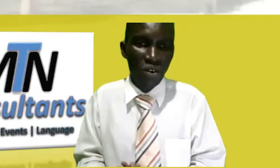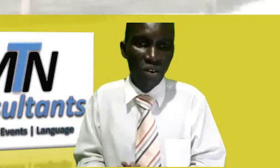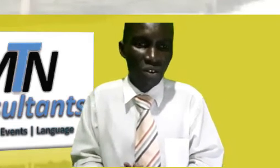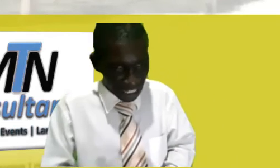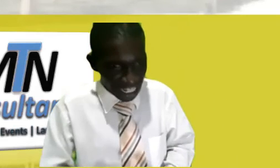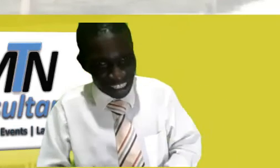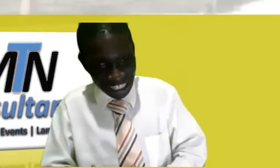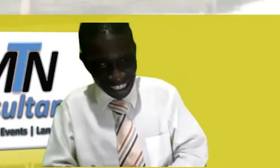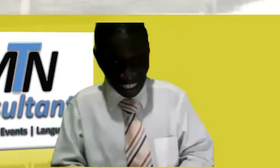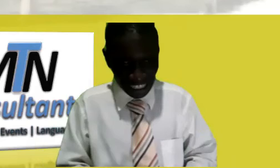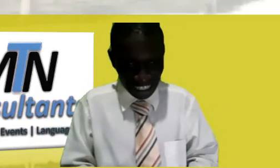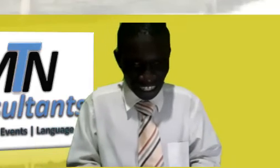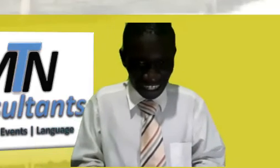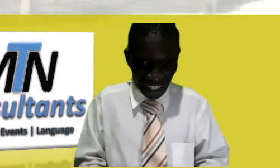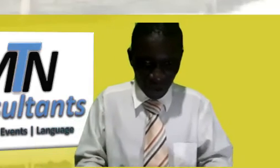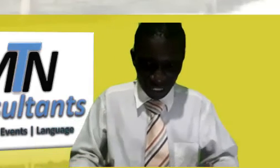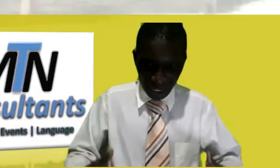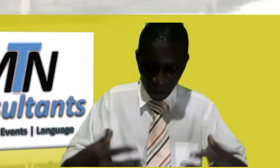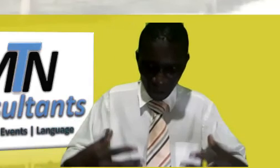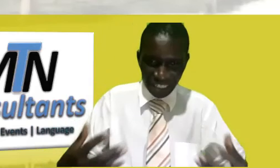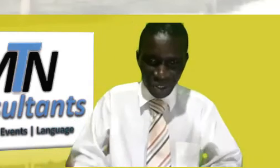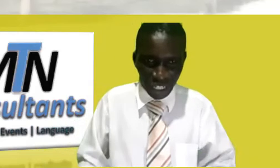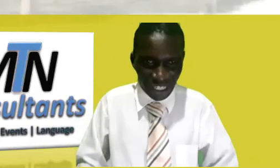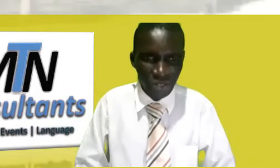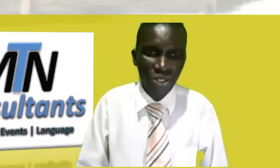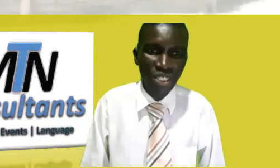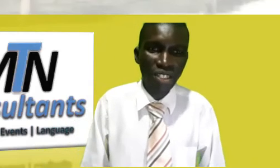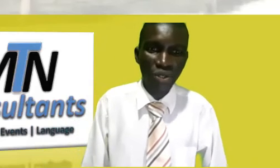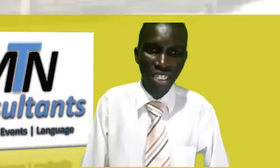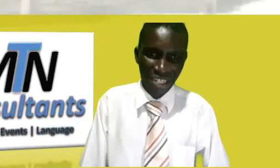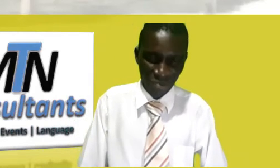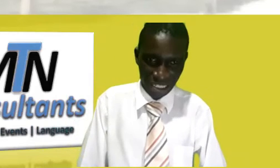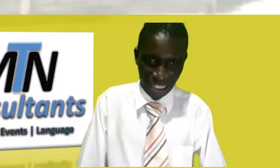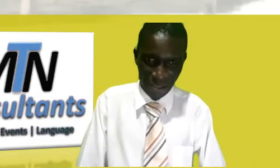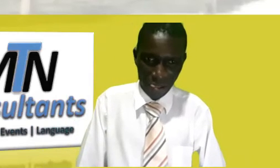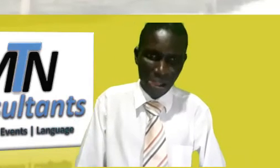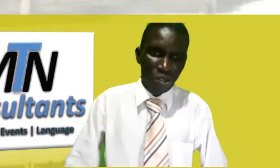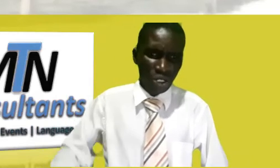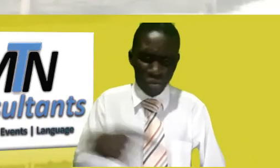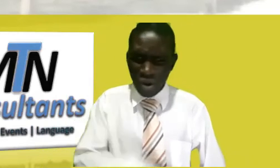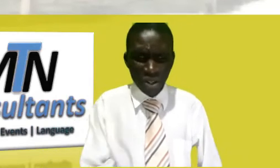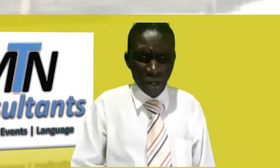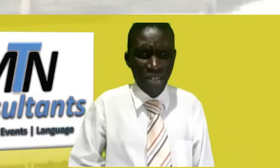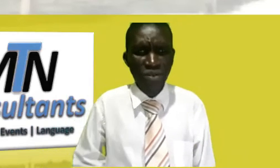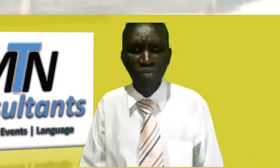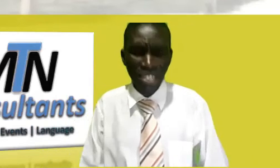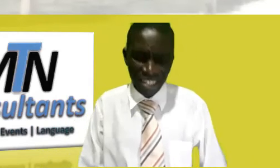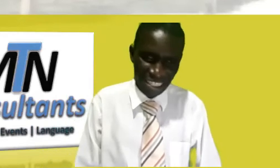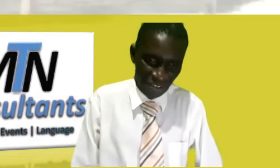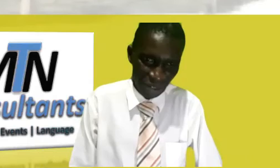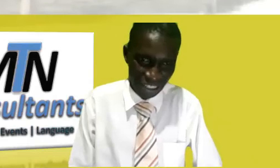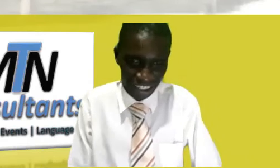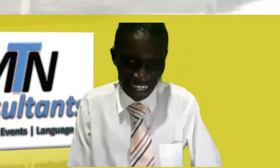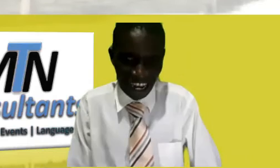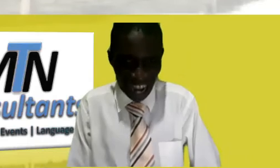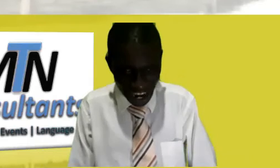So today's lesson was about you introducing to a deaf person. So tomorrow when you meet a